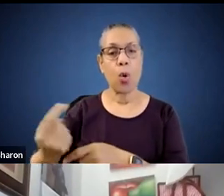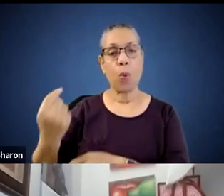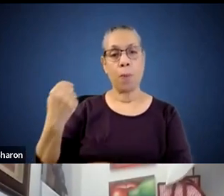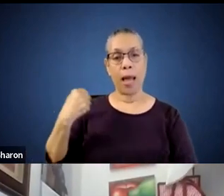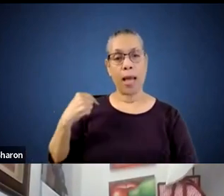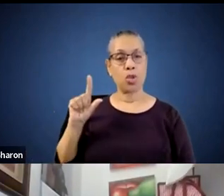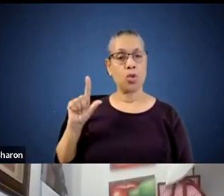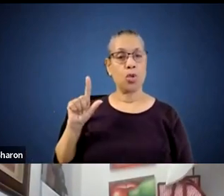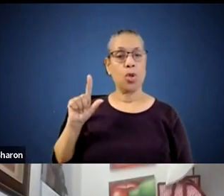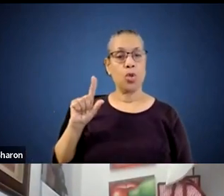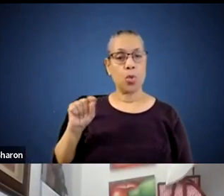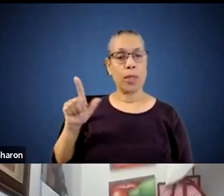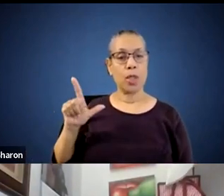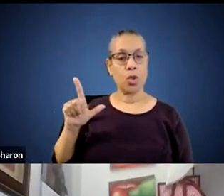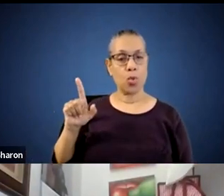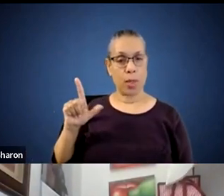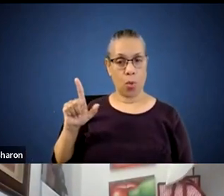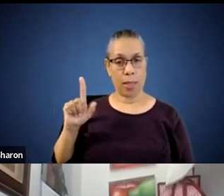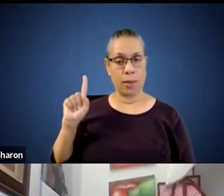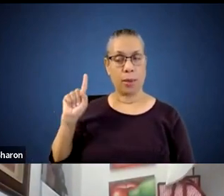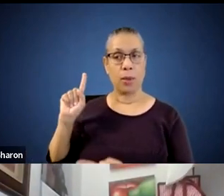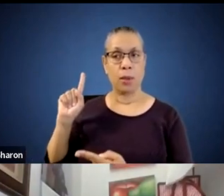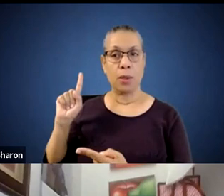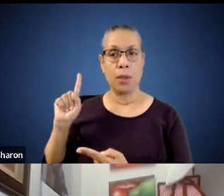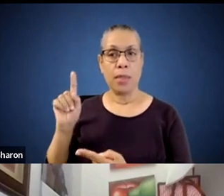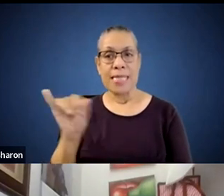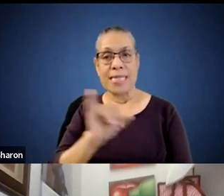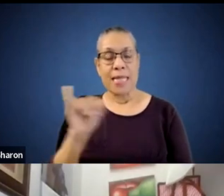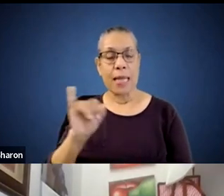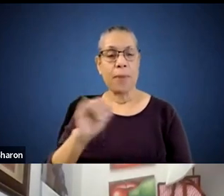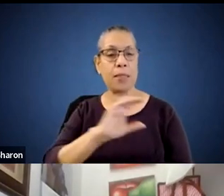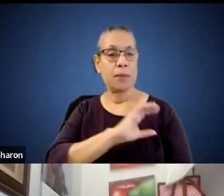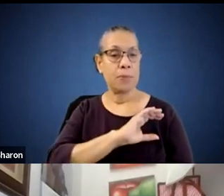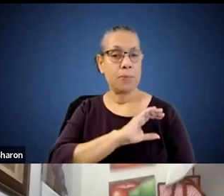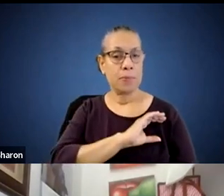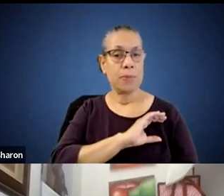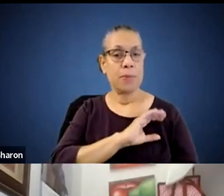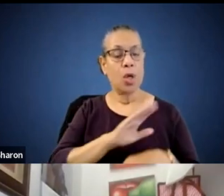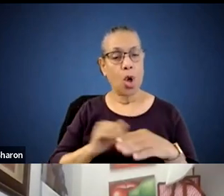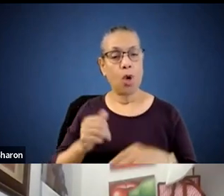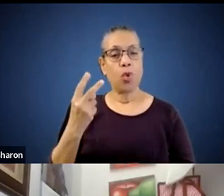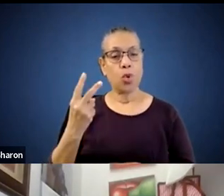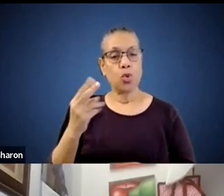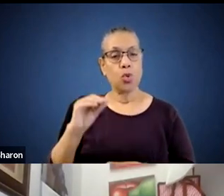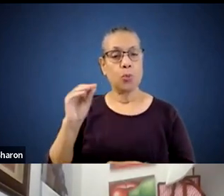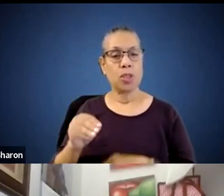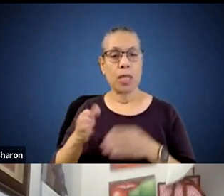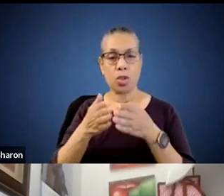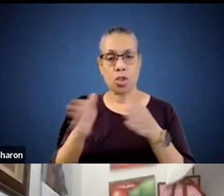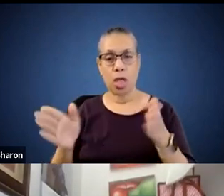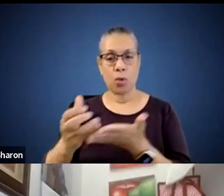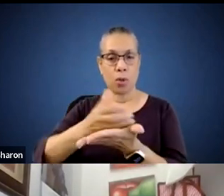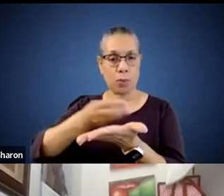year 21. uh similarly to the superior offices it calls for a two percent General wage increase